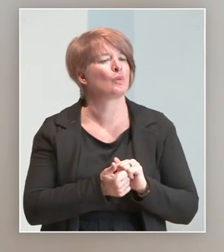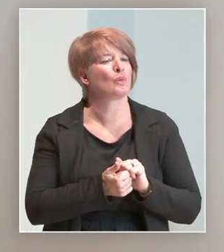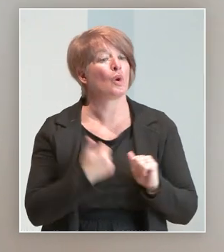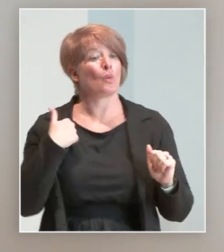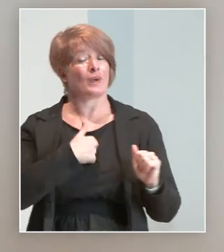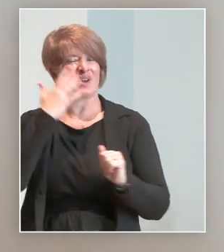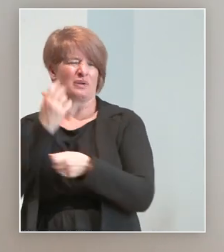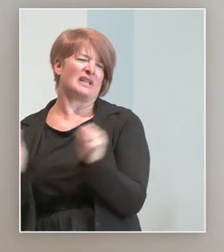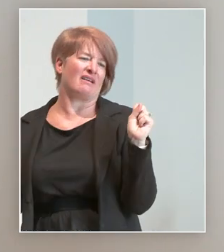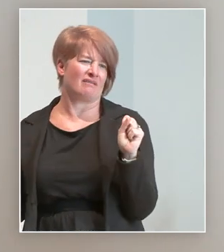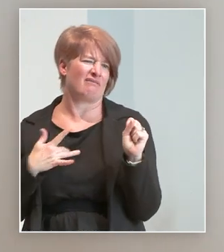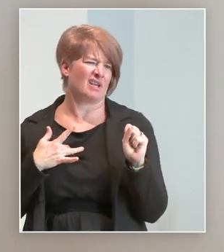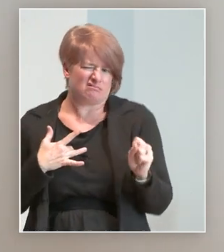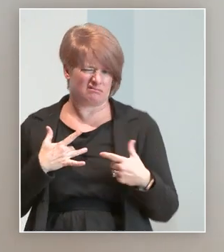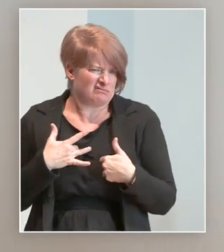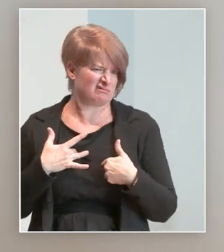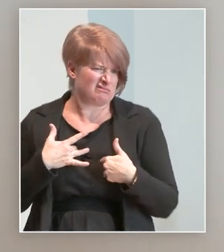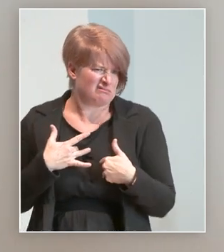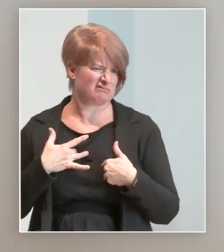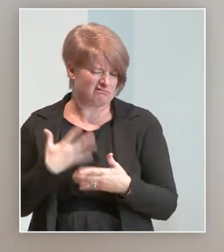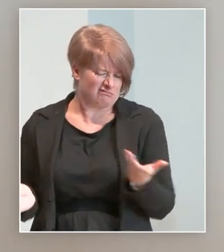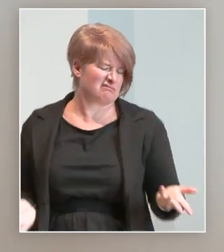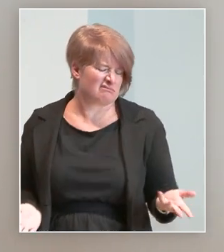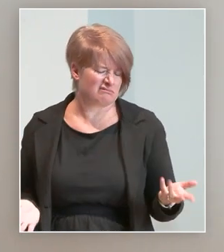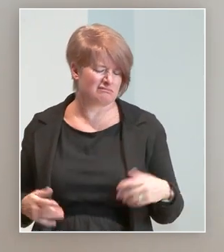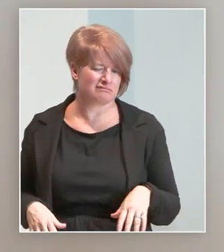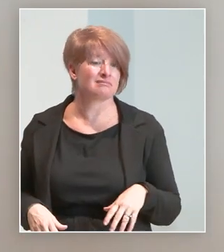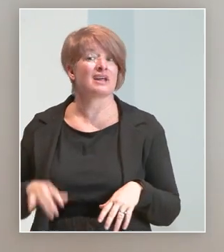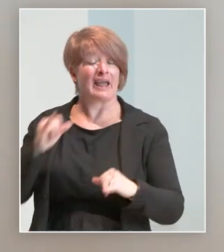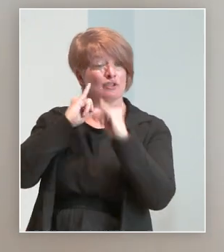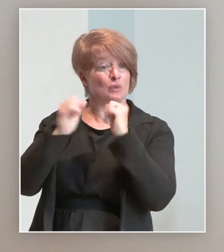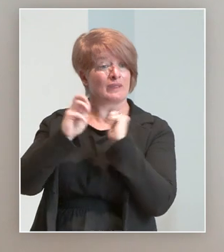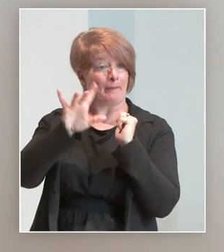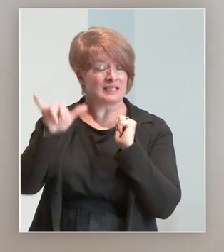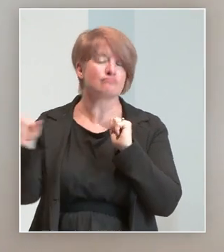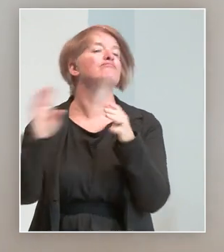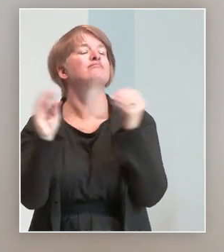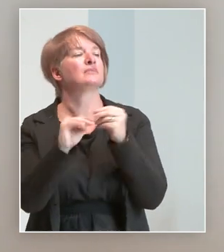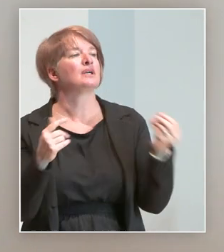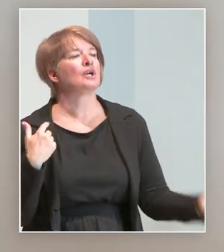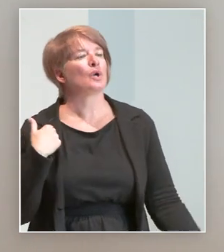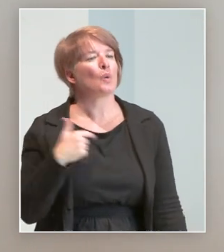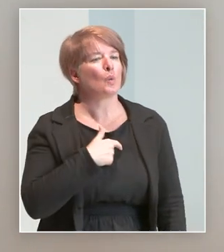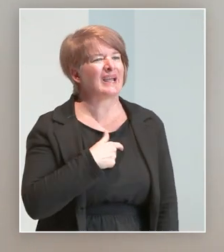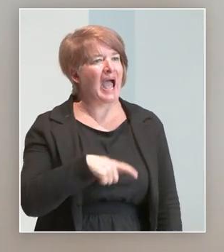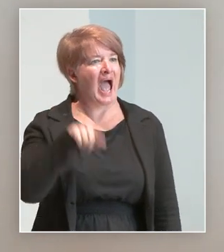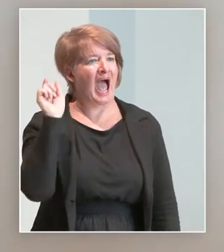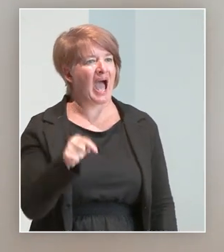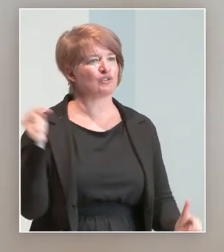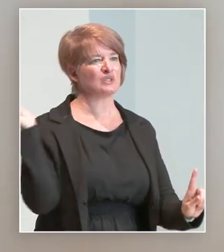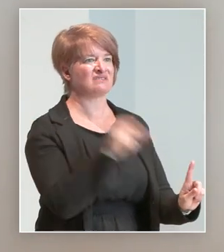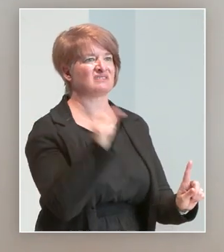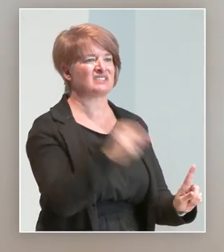of safe work, even if we cannot articulate it. In this interview with Emily, she declared, "We have to be about that